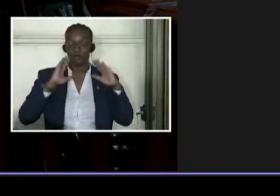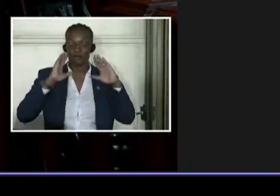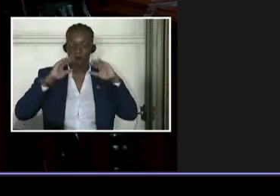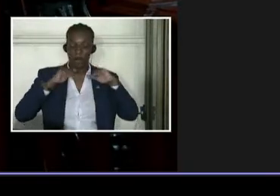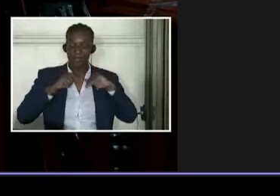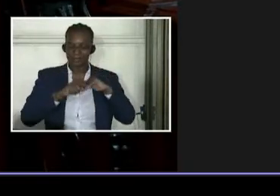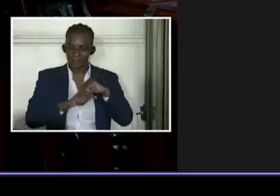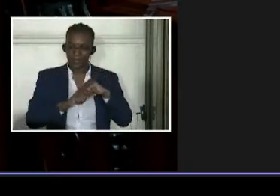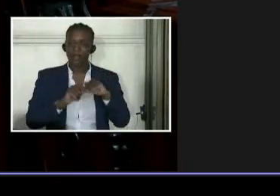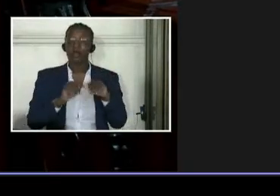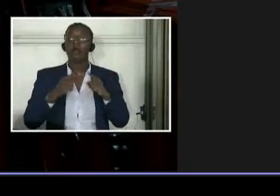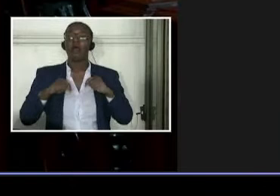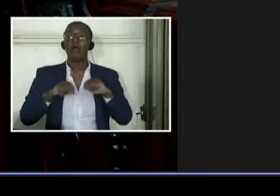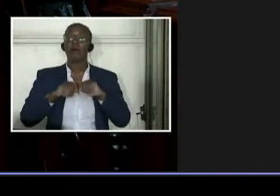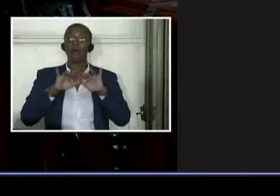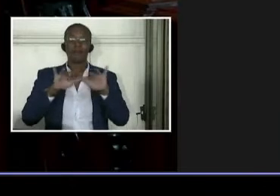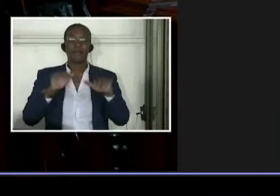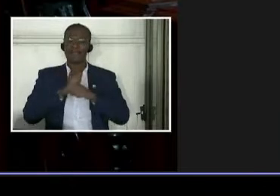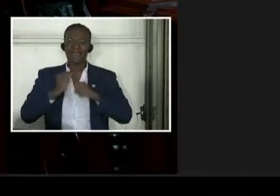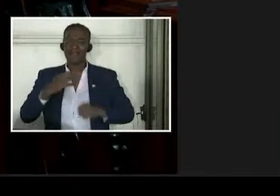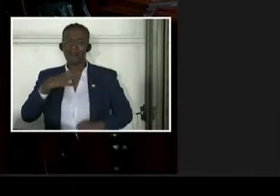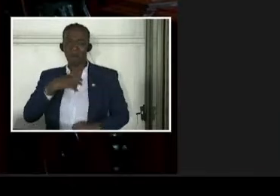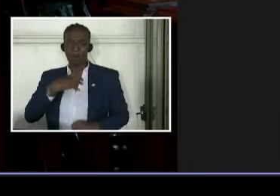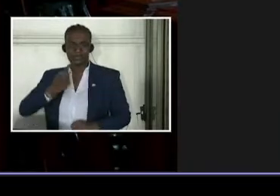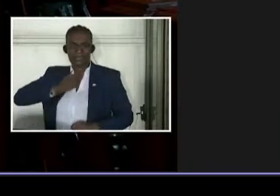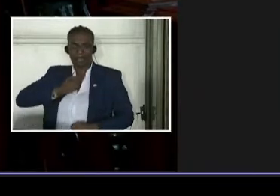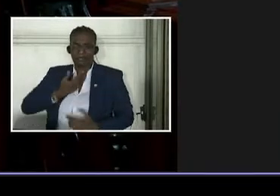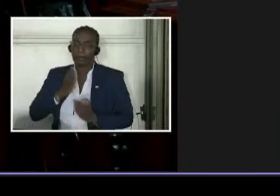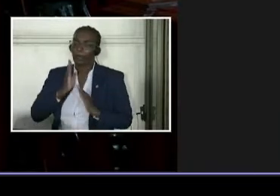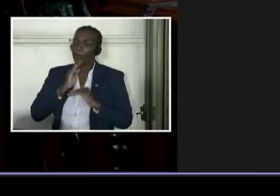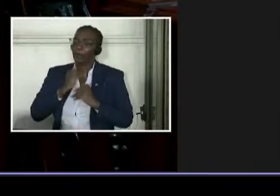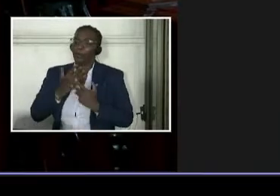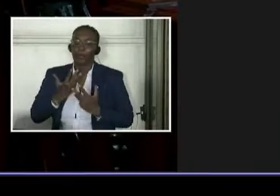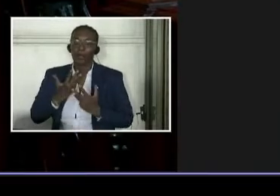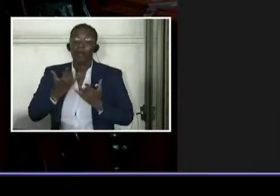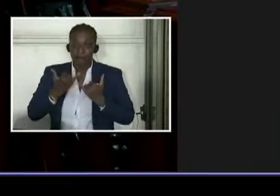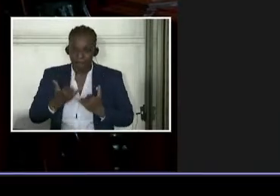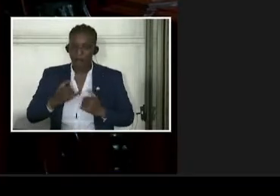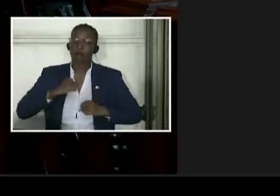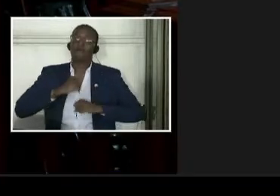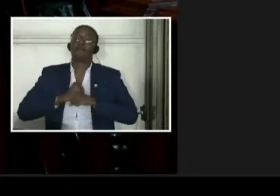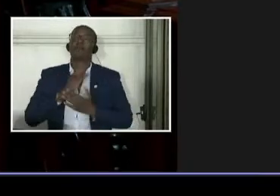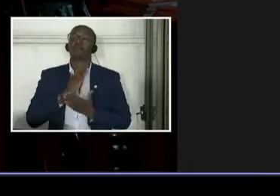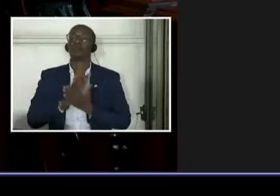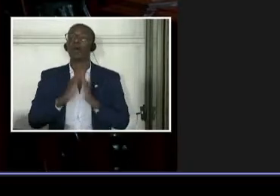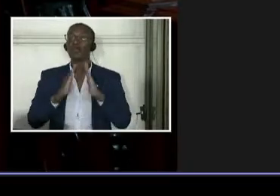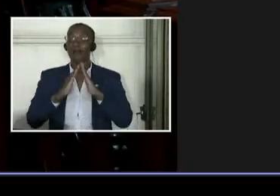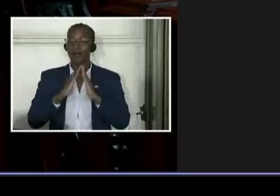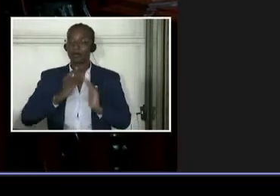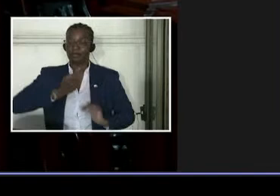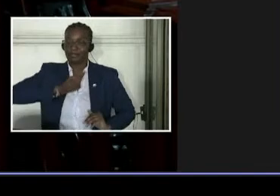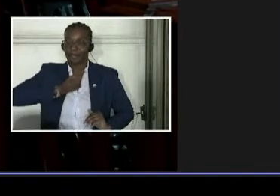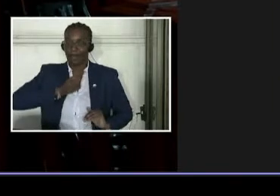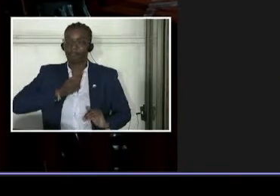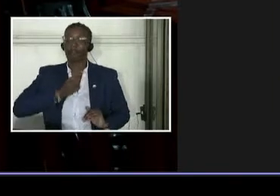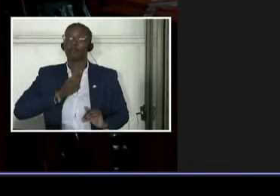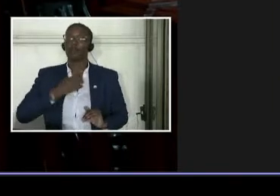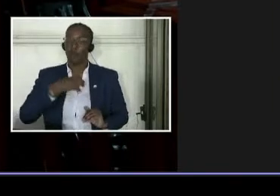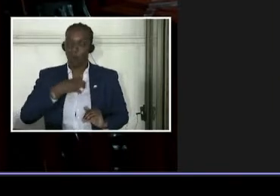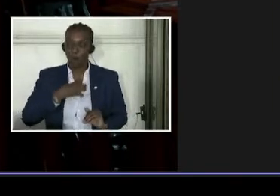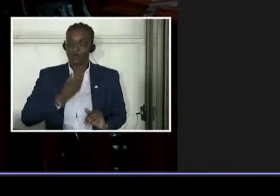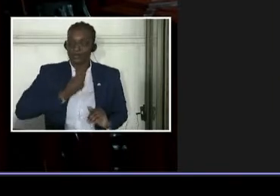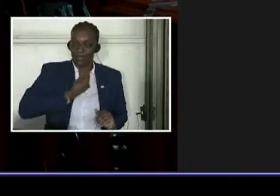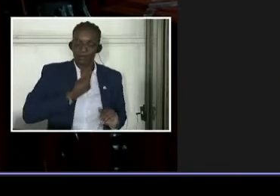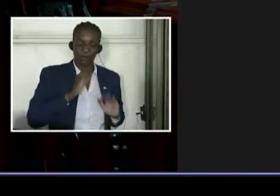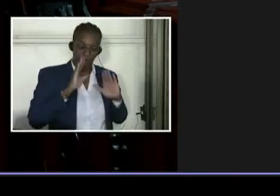on, because our people have never owned anything. We must make sure that they own their properties. They must own their properties at least. So